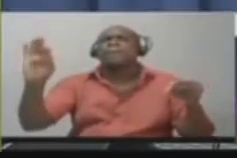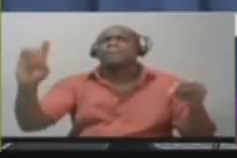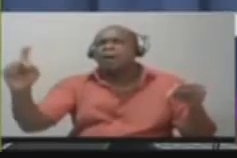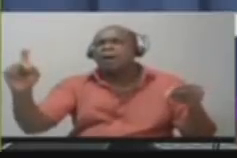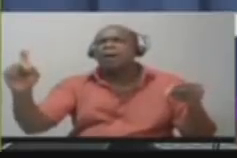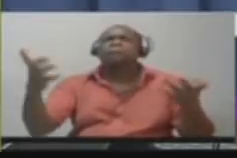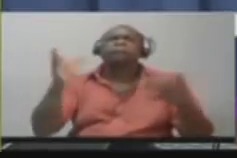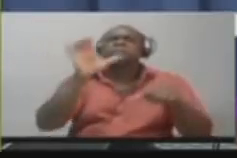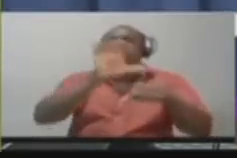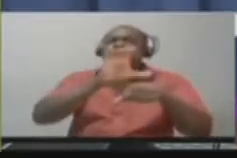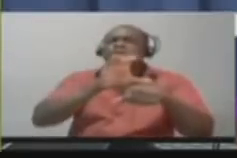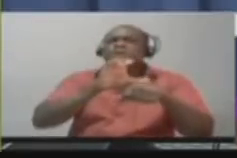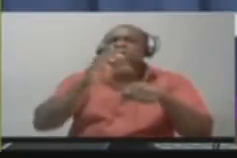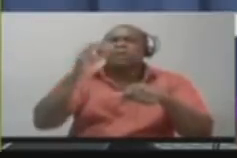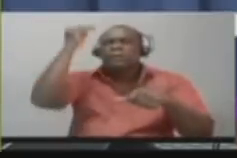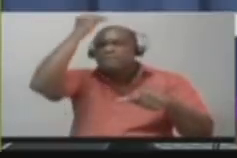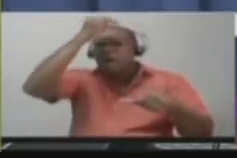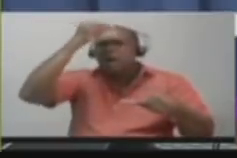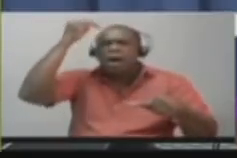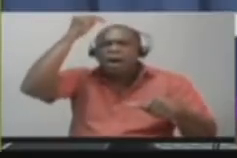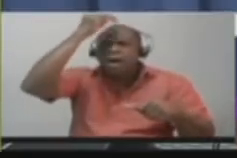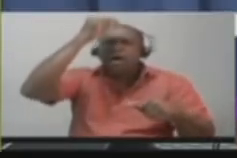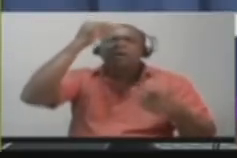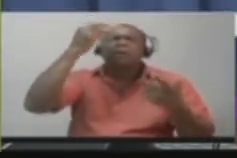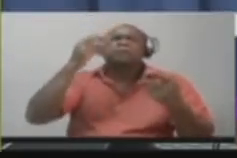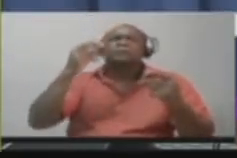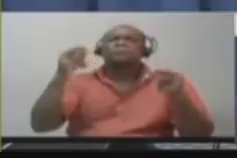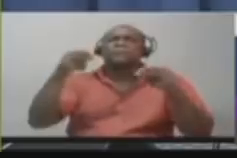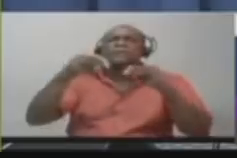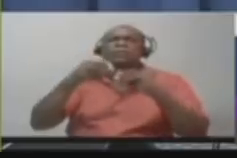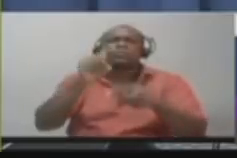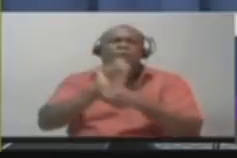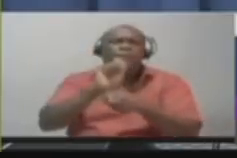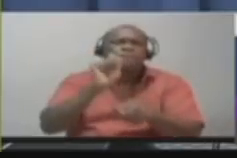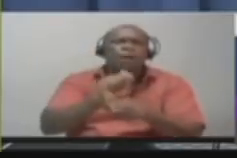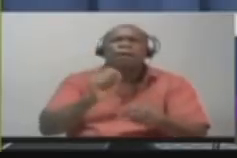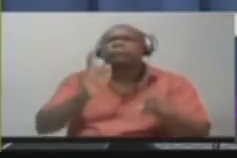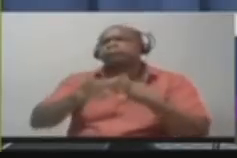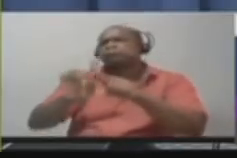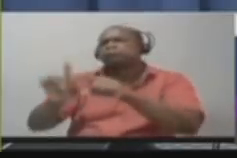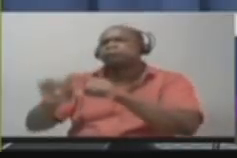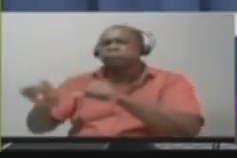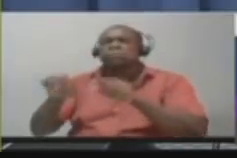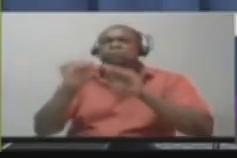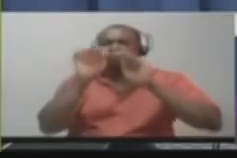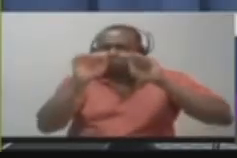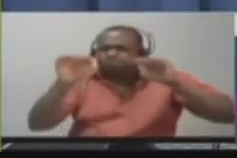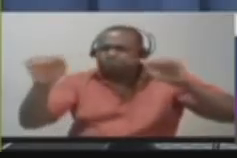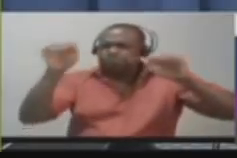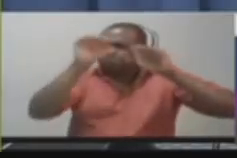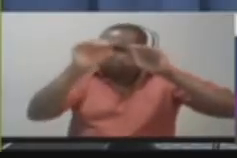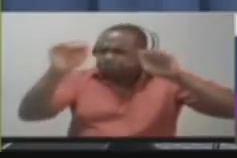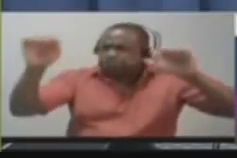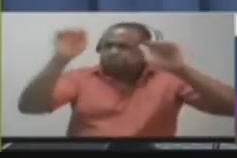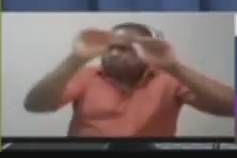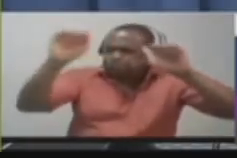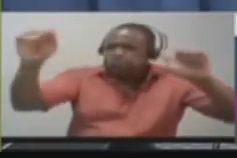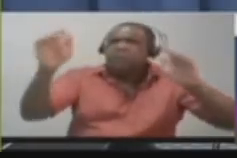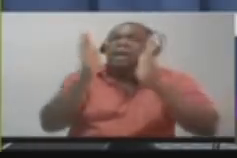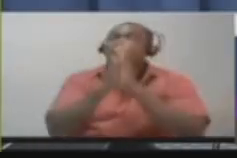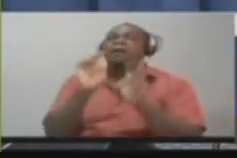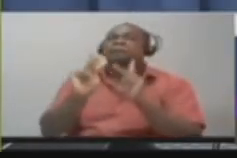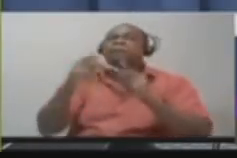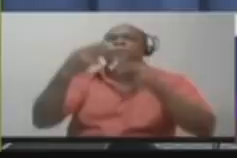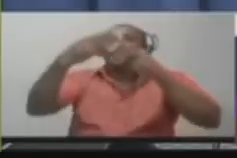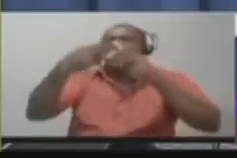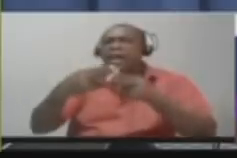mosques, mandirs, NGOs, and so on. So that is a medium that they are using and asking people for their names, phone